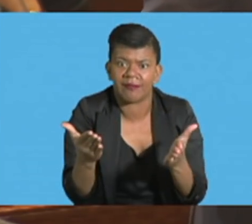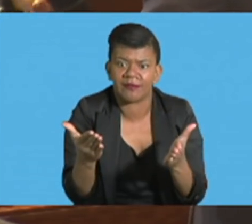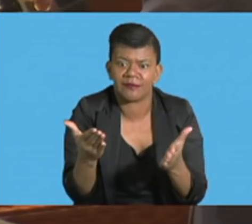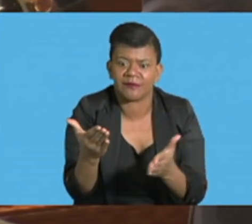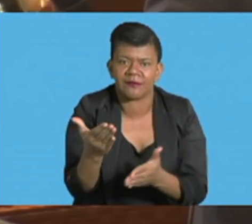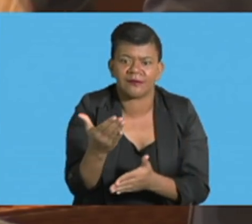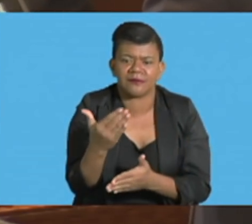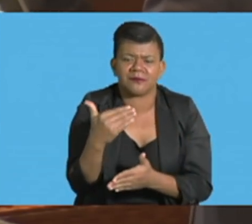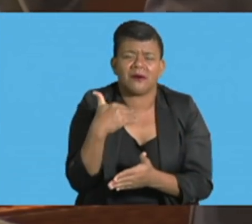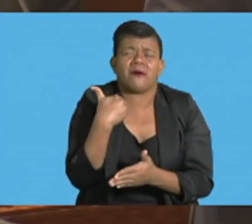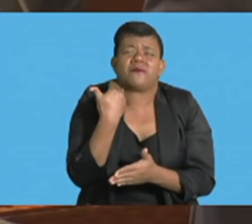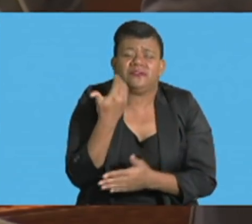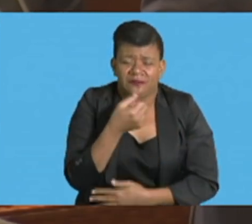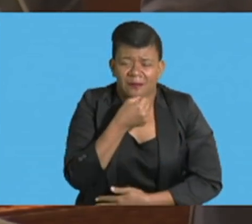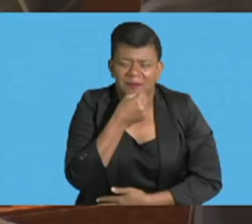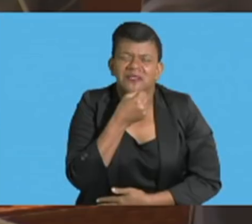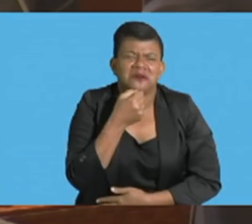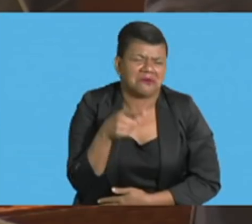Honorable Speaker.